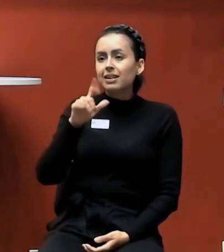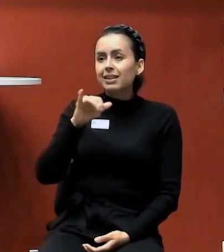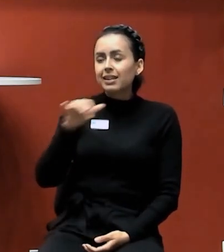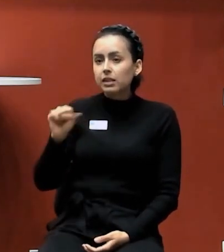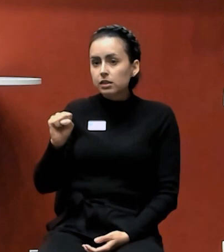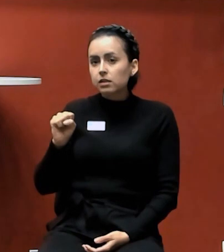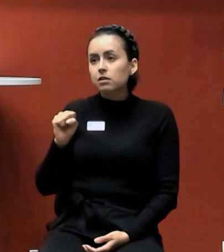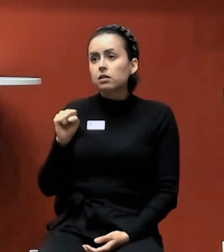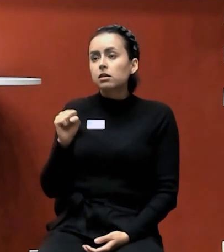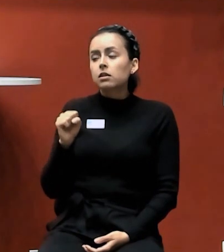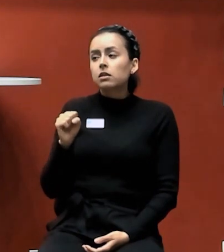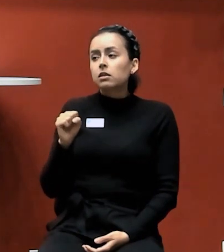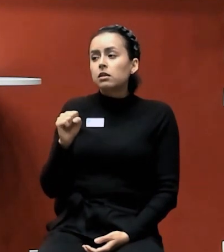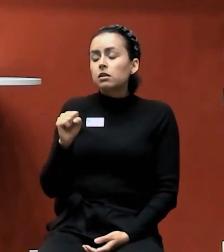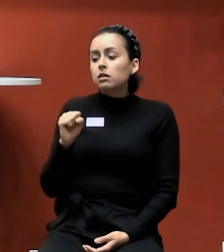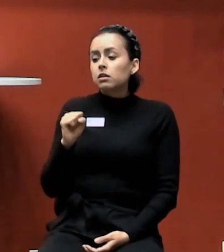yeah, I mean,